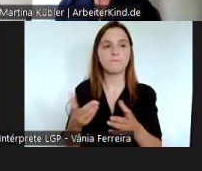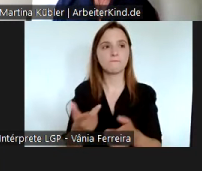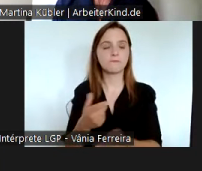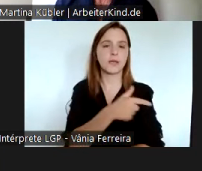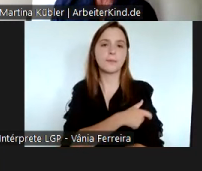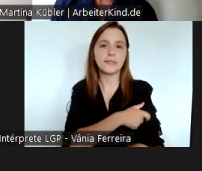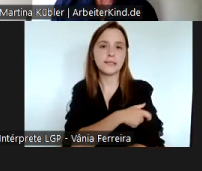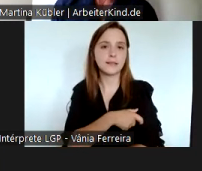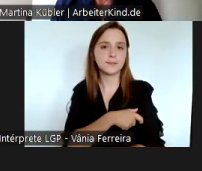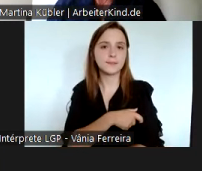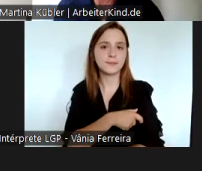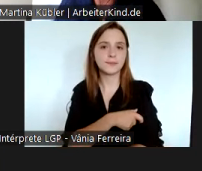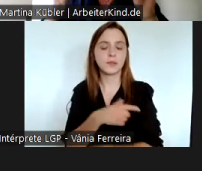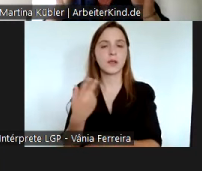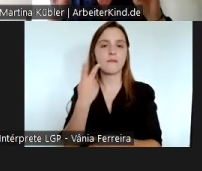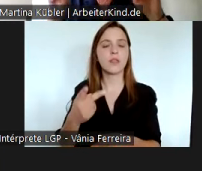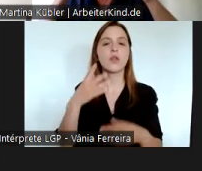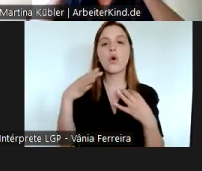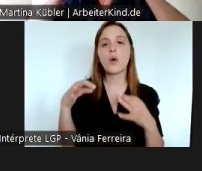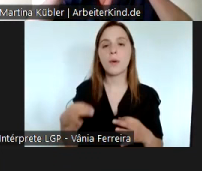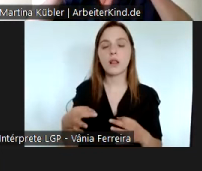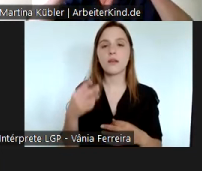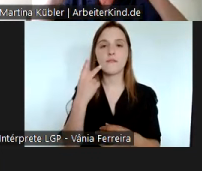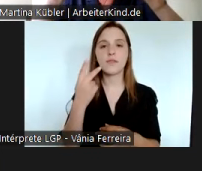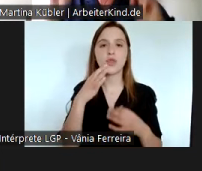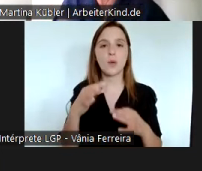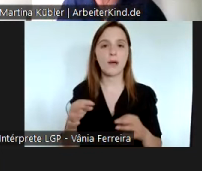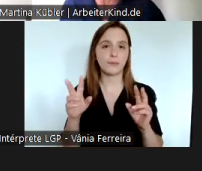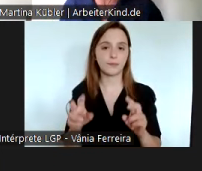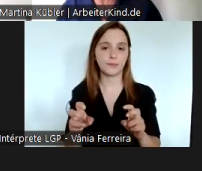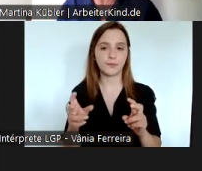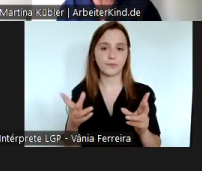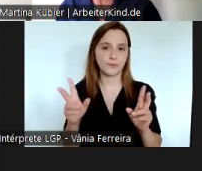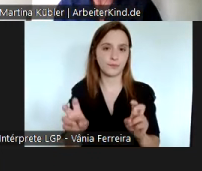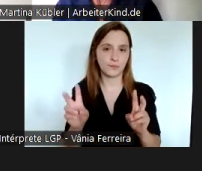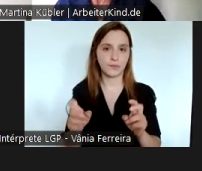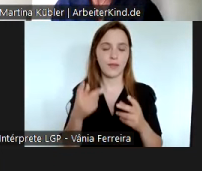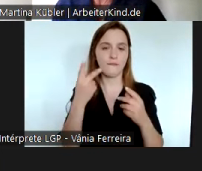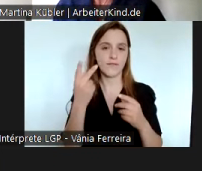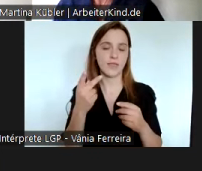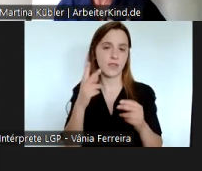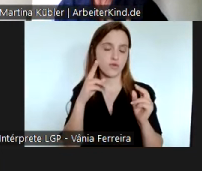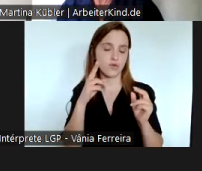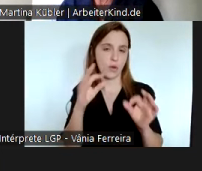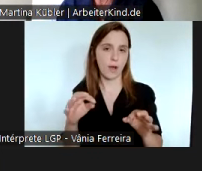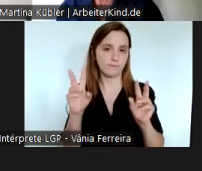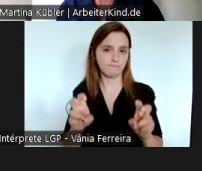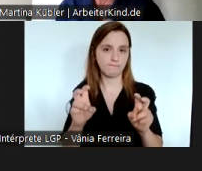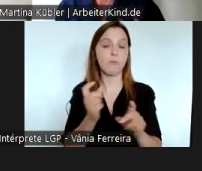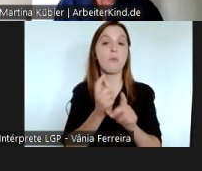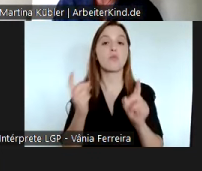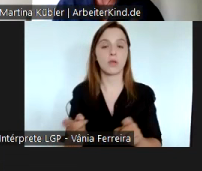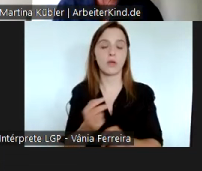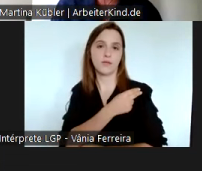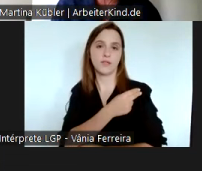represent a normal life. And normal life, I say it in air quotes, because you go to university